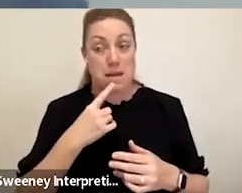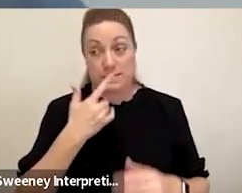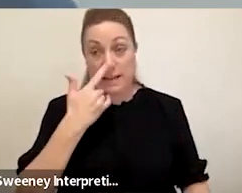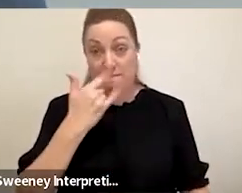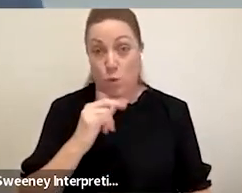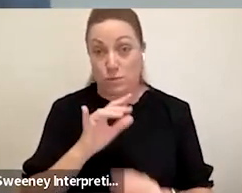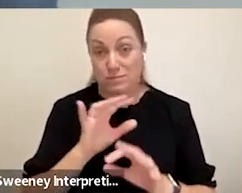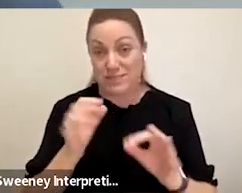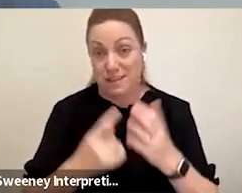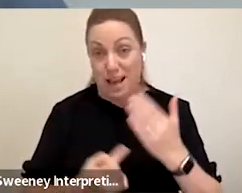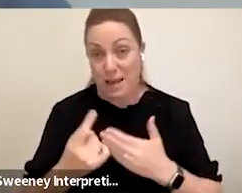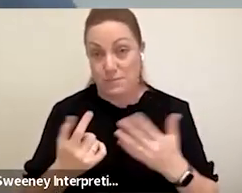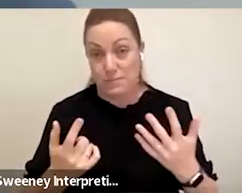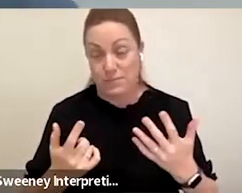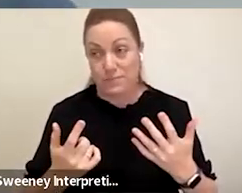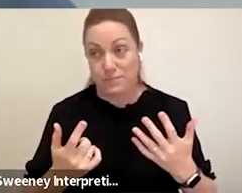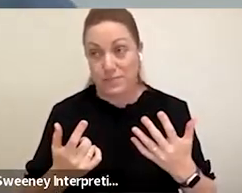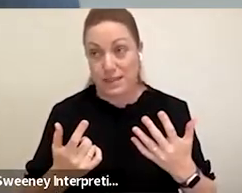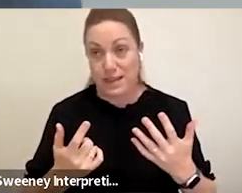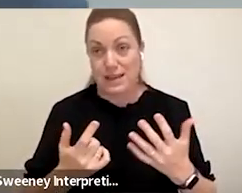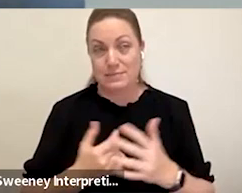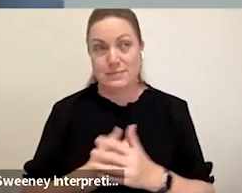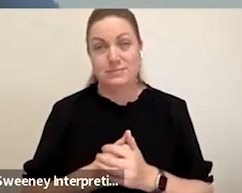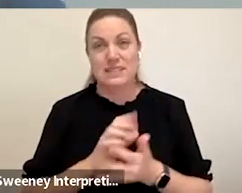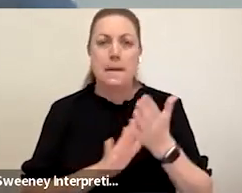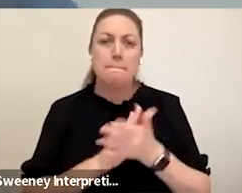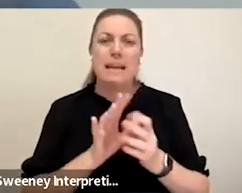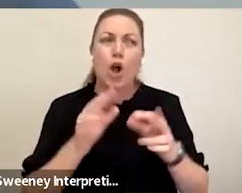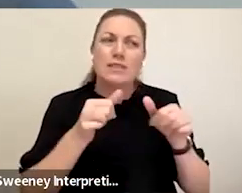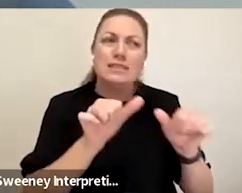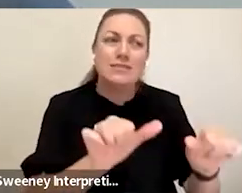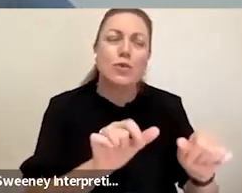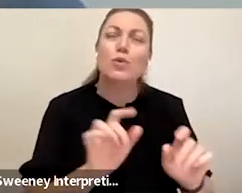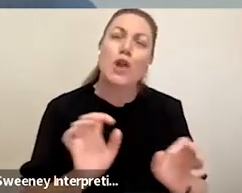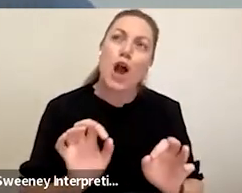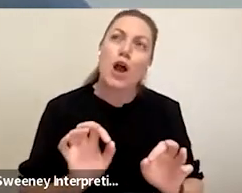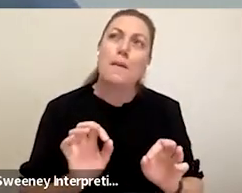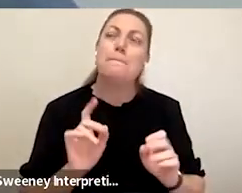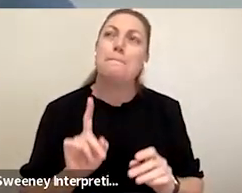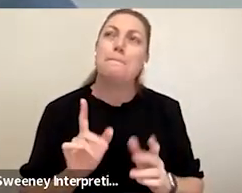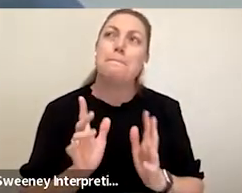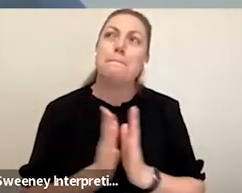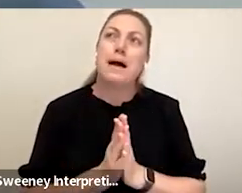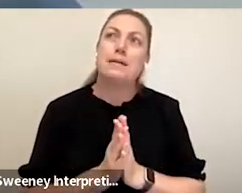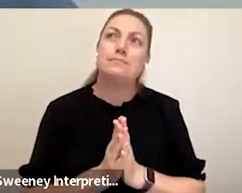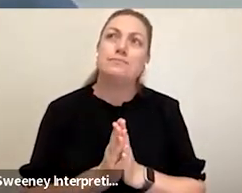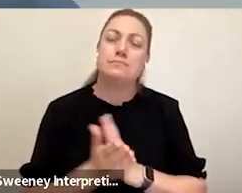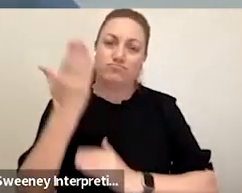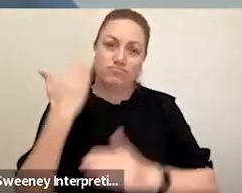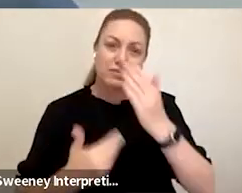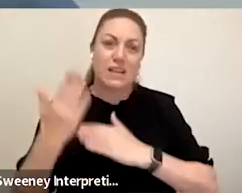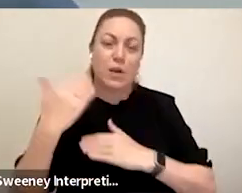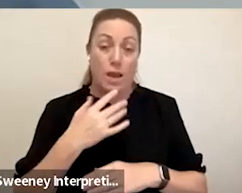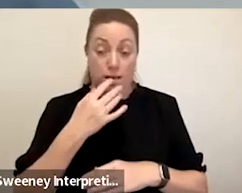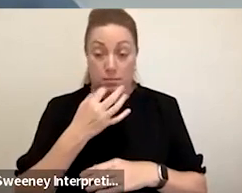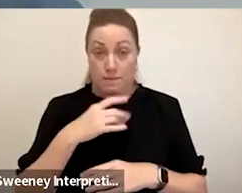I'm not saying it hasn't been successful, we probably define it as, but considering we had that sort of early group of people and there was a lot of interest